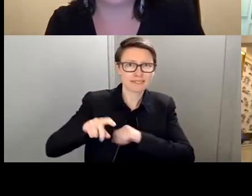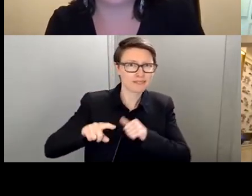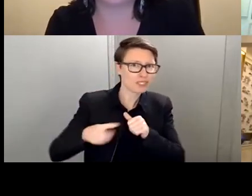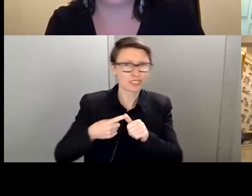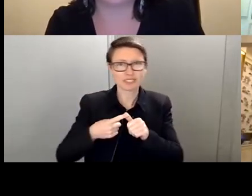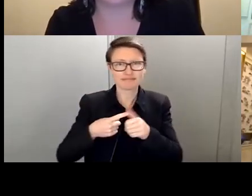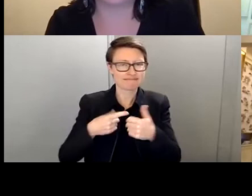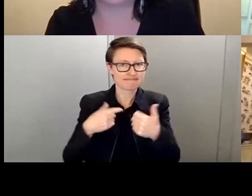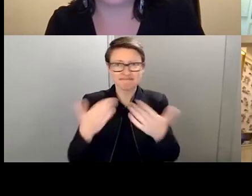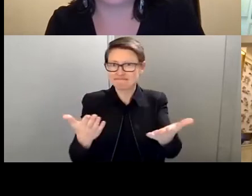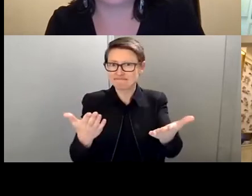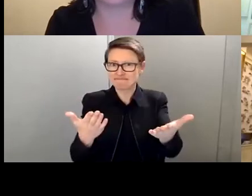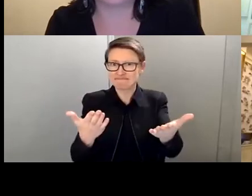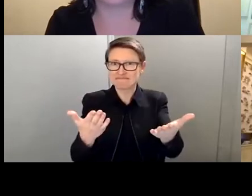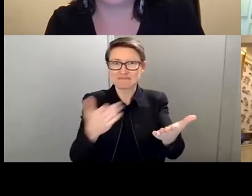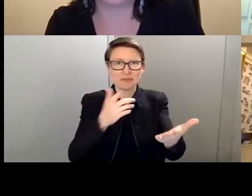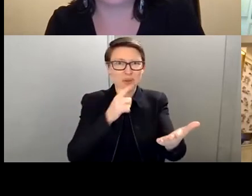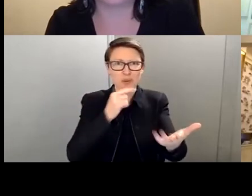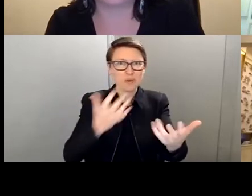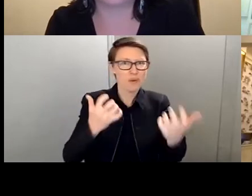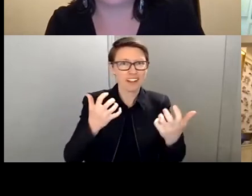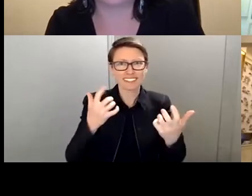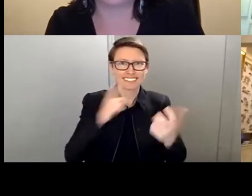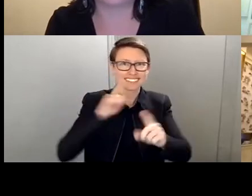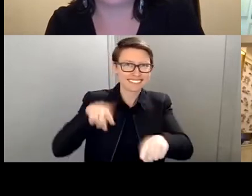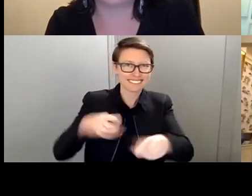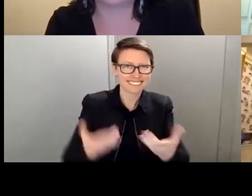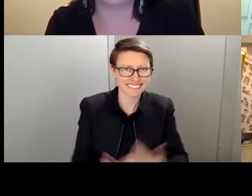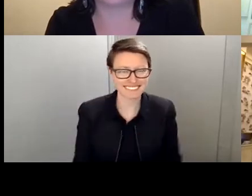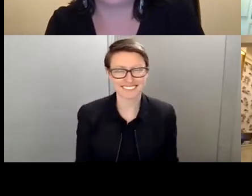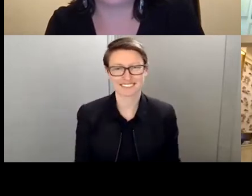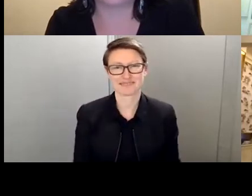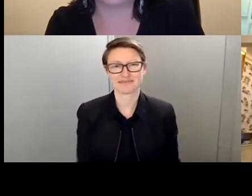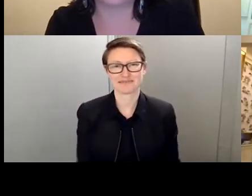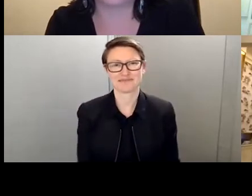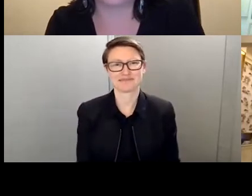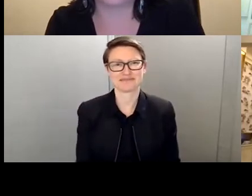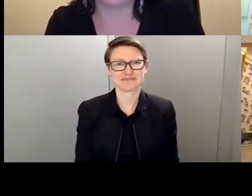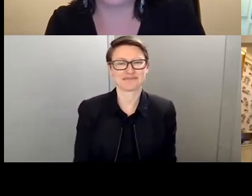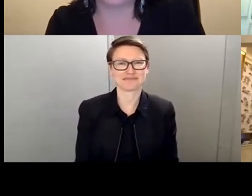Take it away, just whoever wants to get in there.